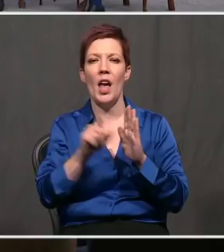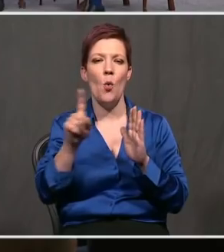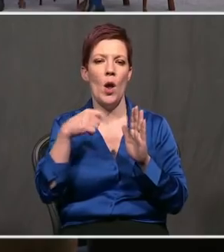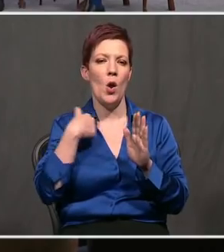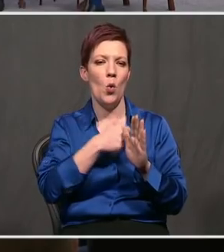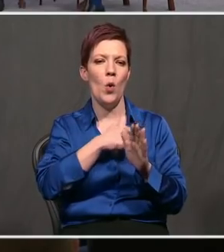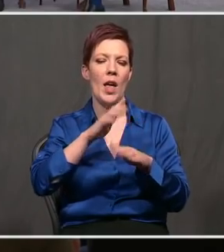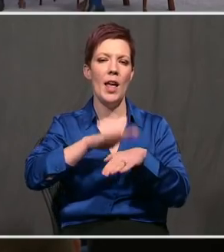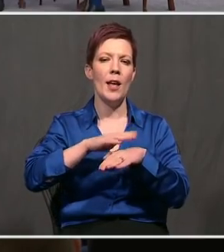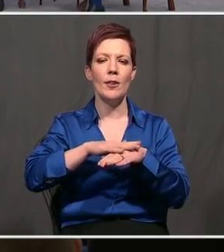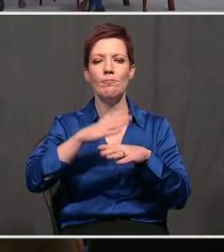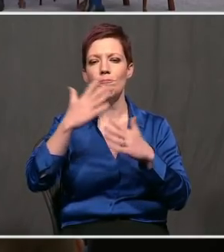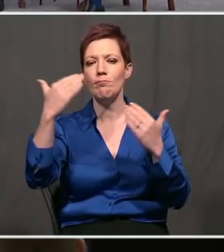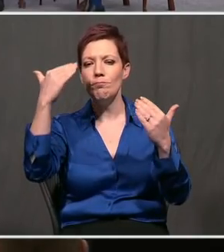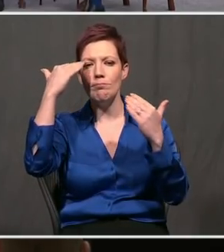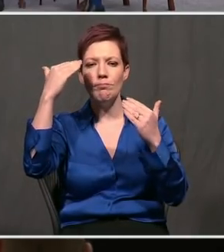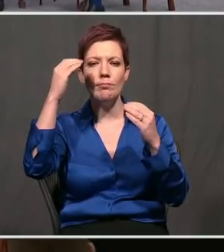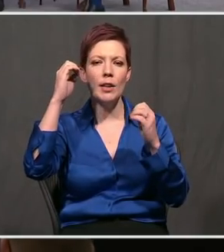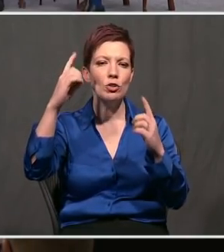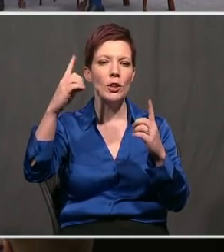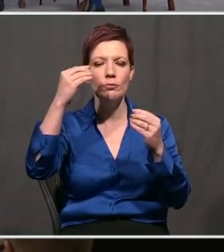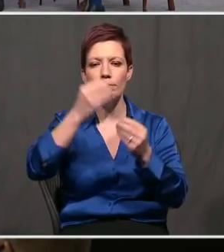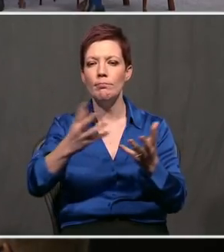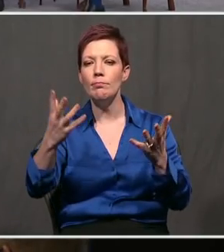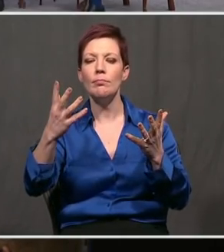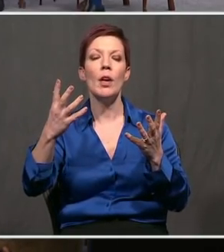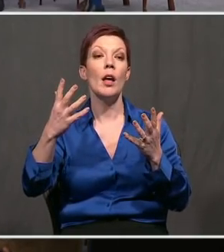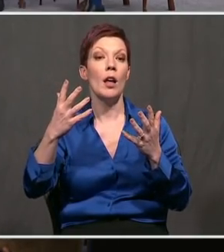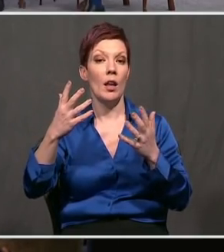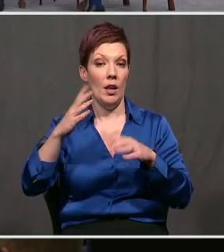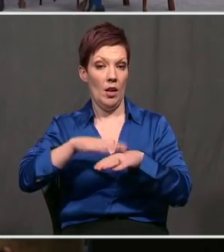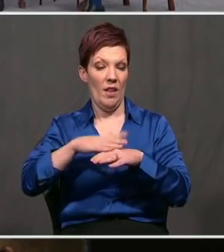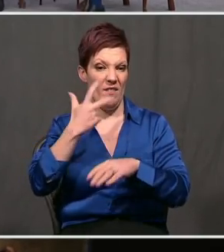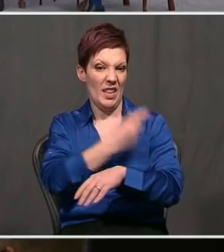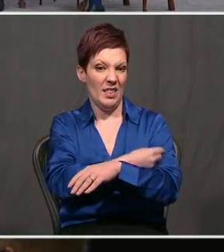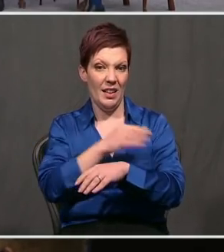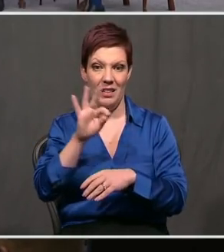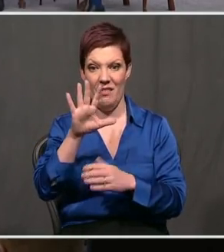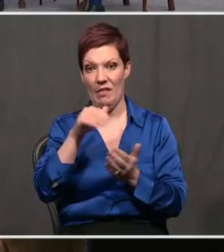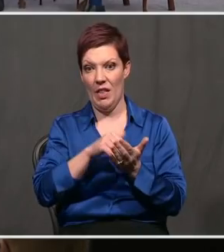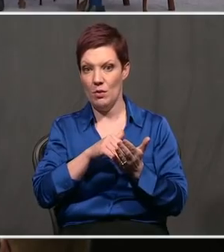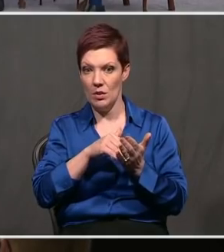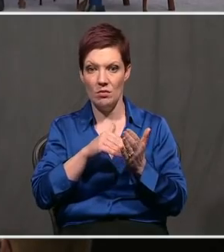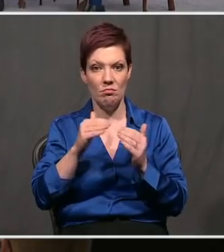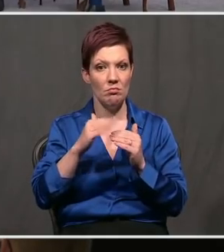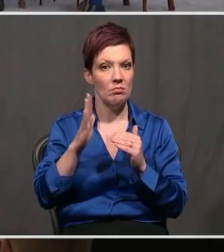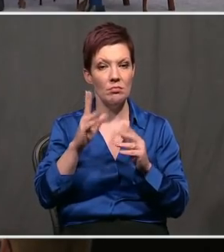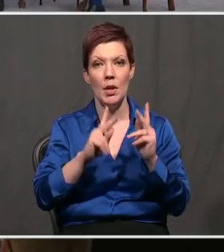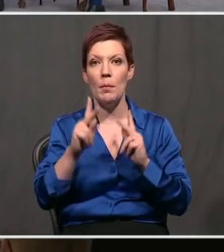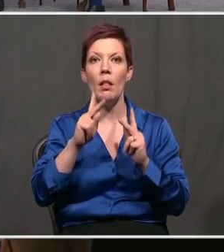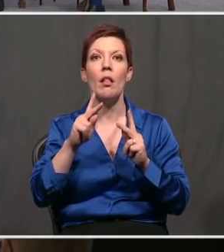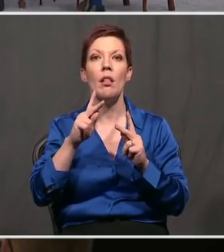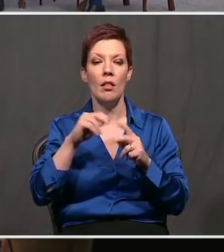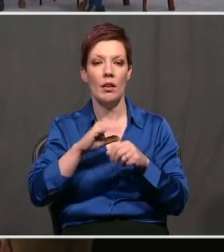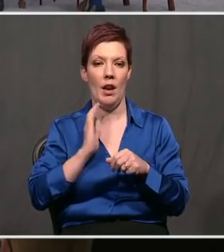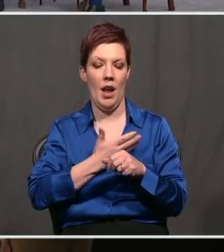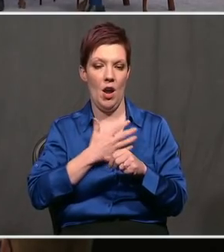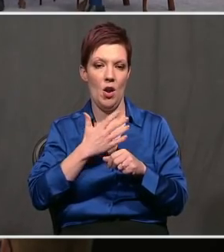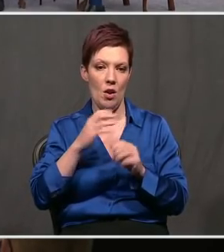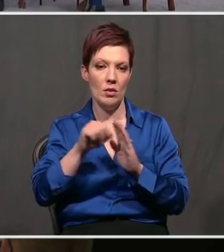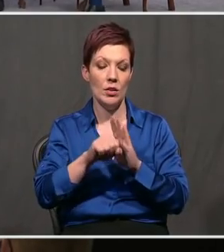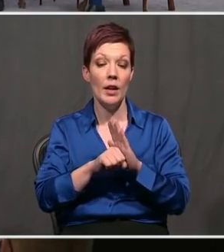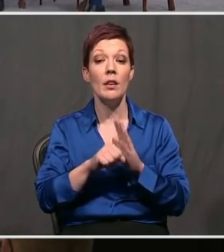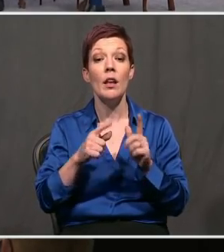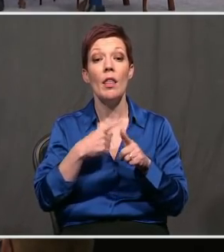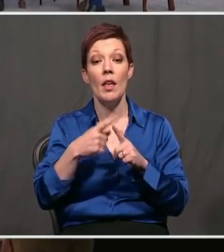in every one of our 95 counties. And that process gave us a blueprint for how to do what it is that we're going to be doing in the